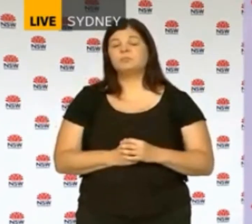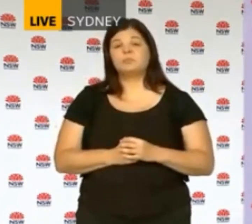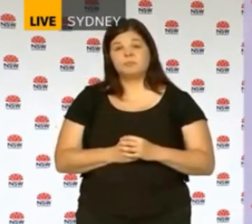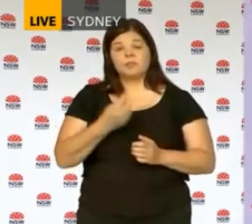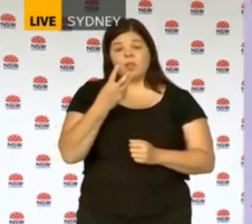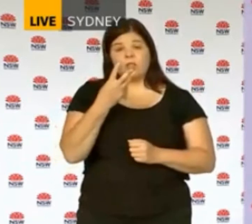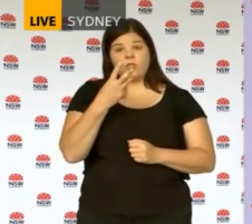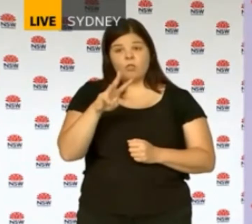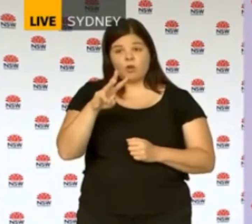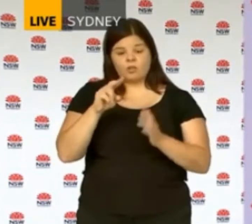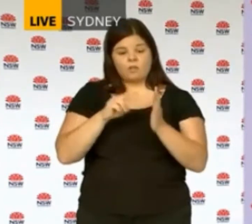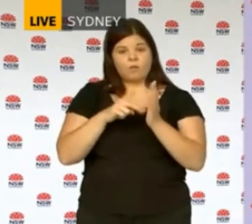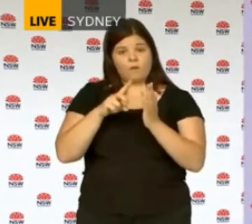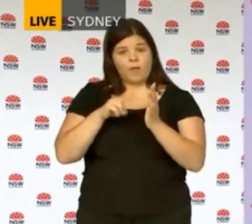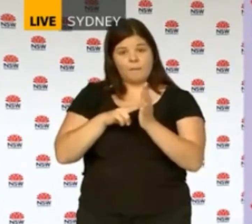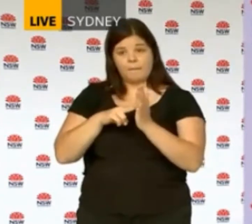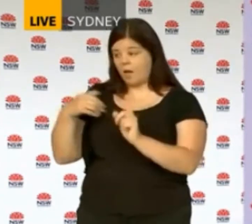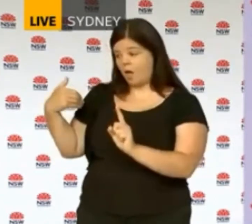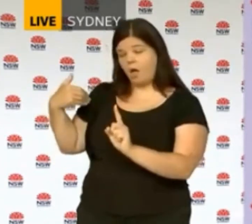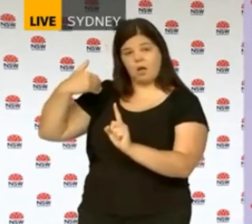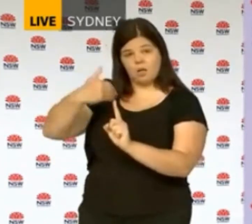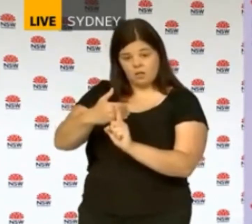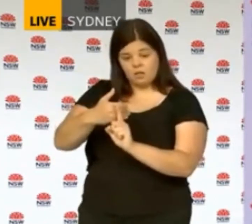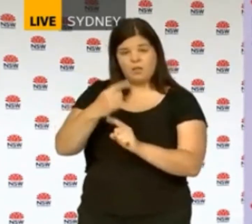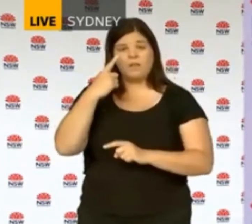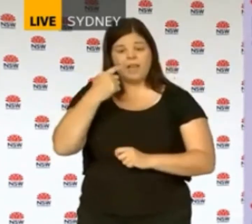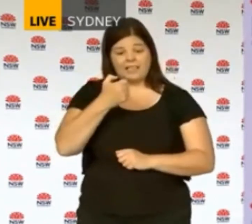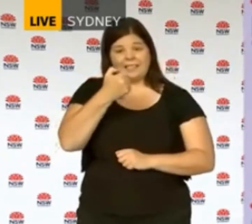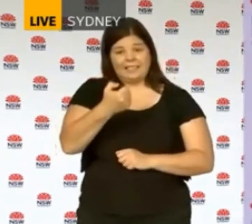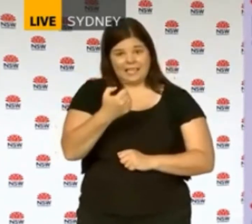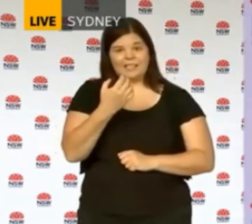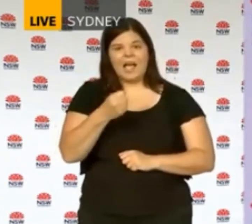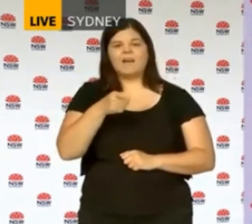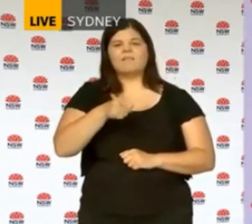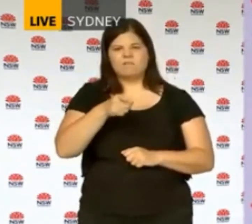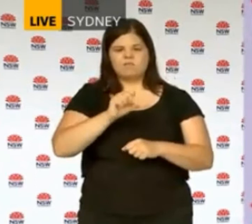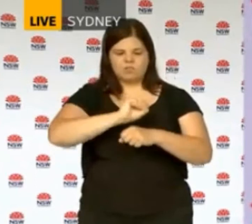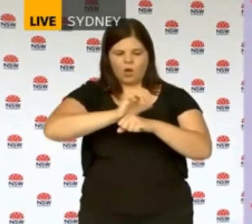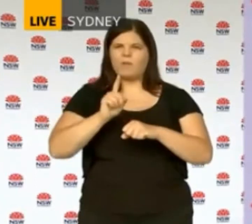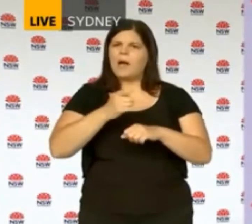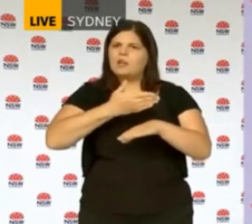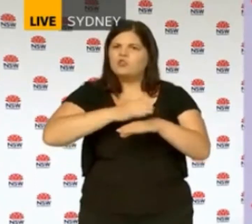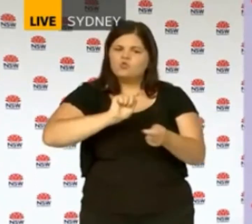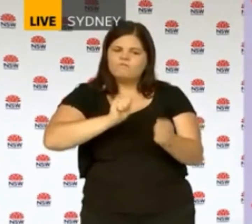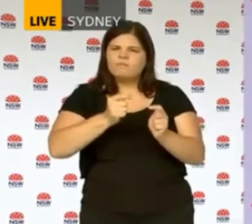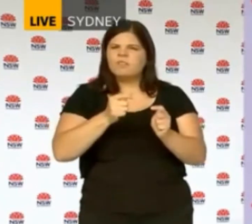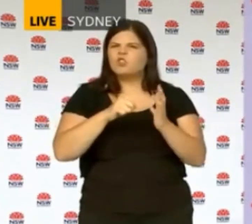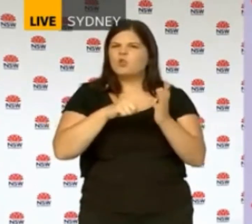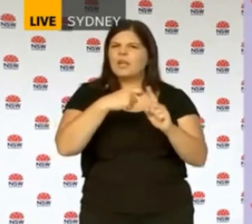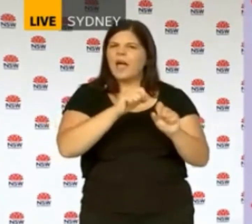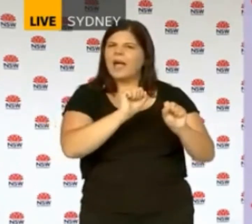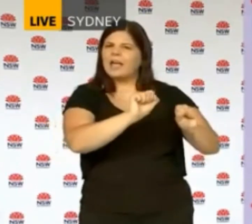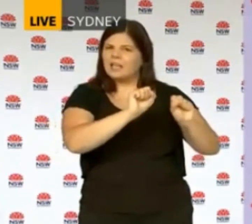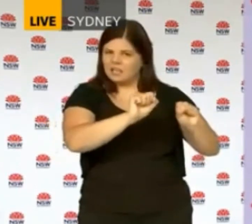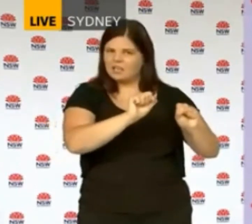since the 30th of November, 6 have tested positive for new COVID variant identified in the UK.